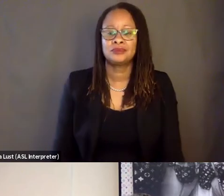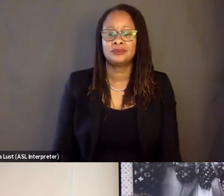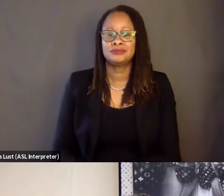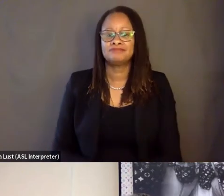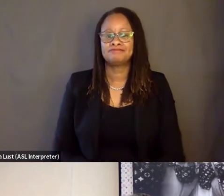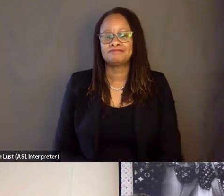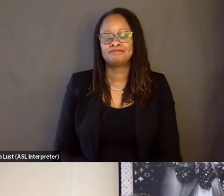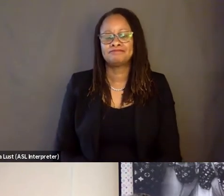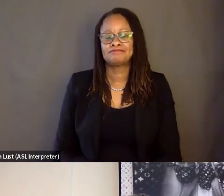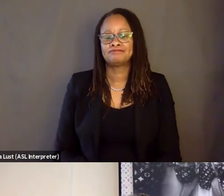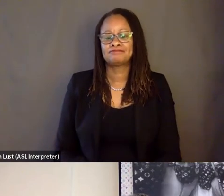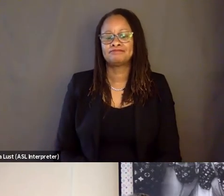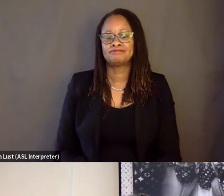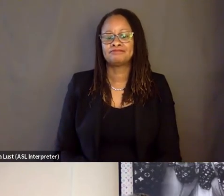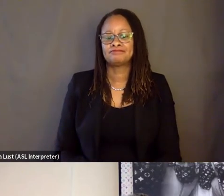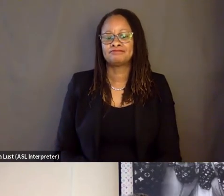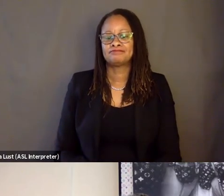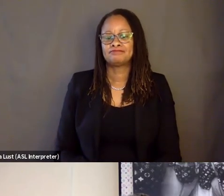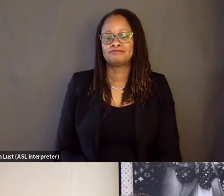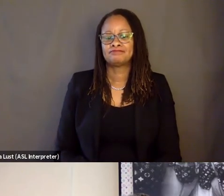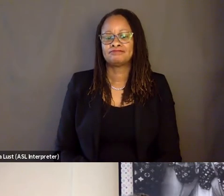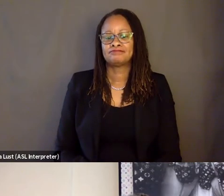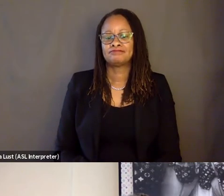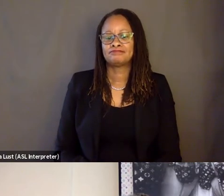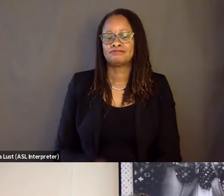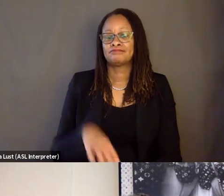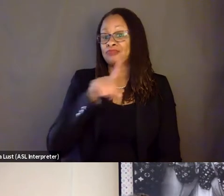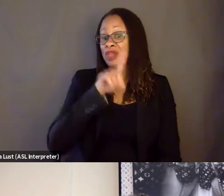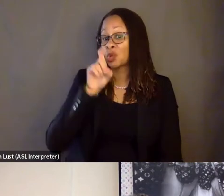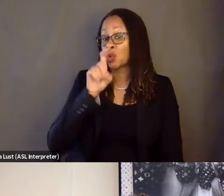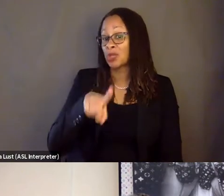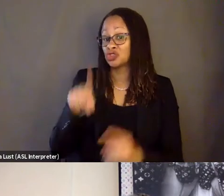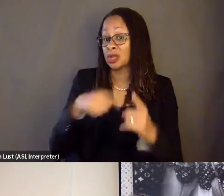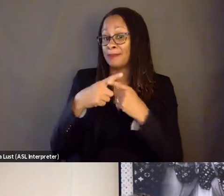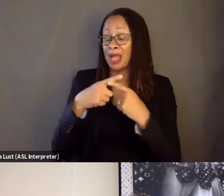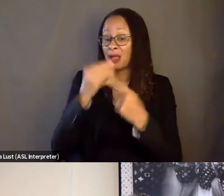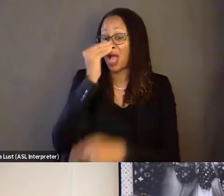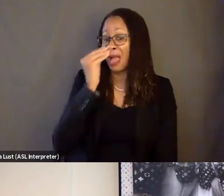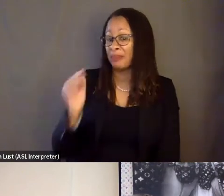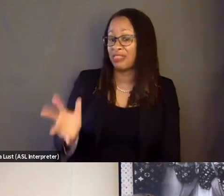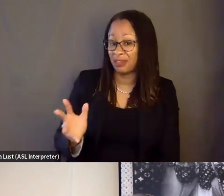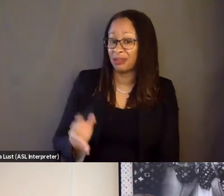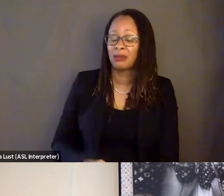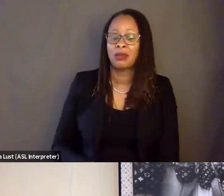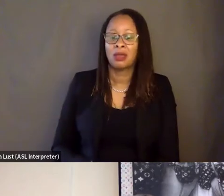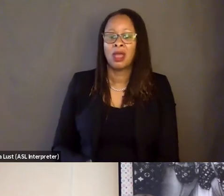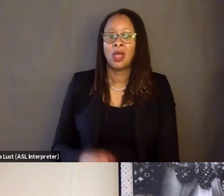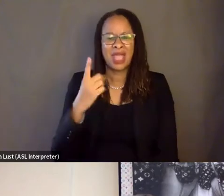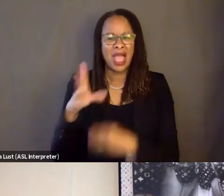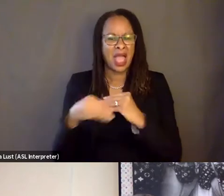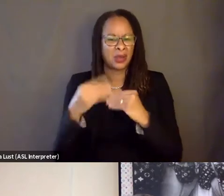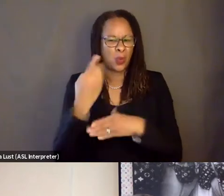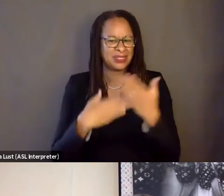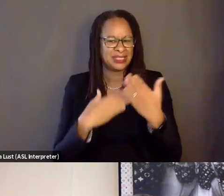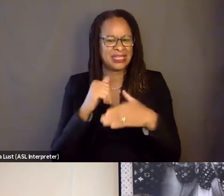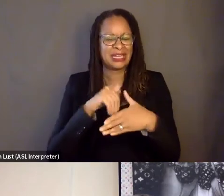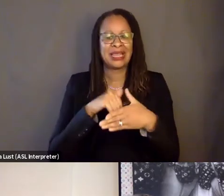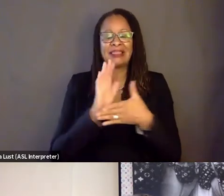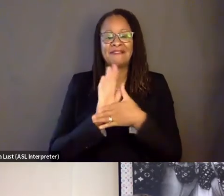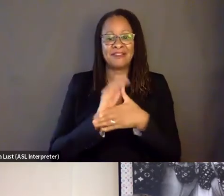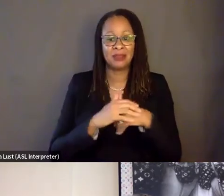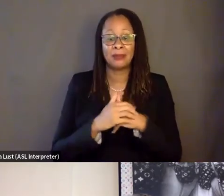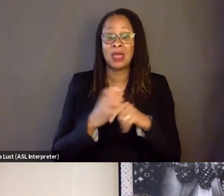And I'll also, in terms of the question about apathy, you know, and there we include a scene in the film